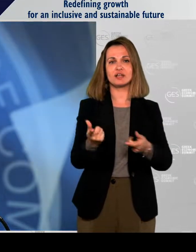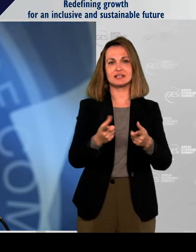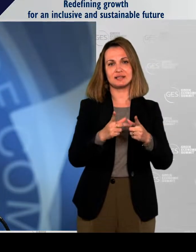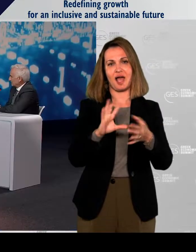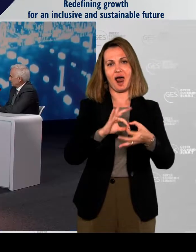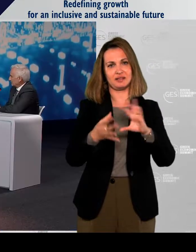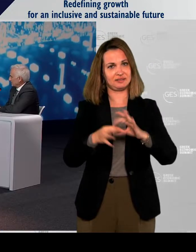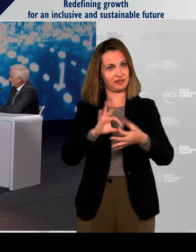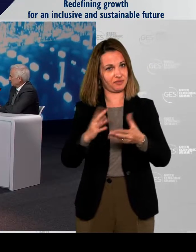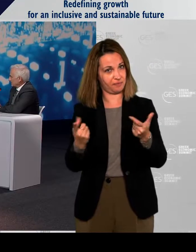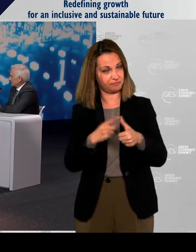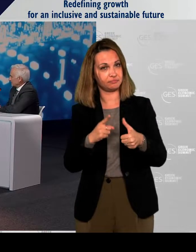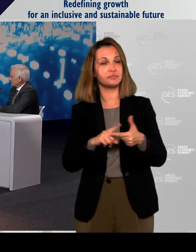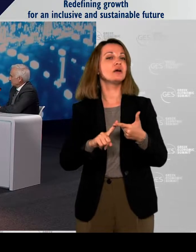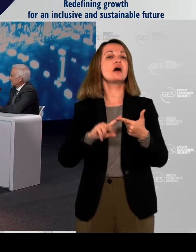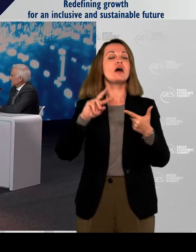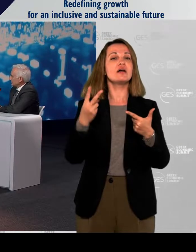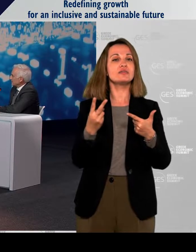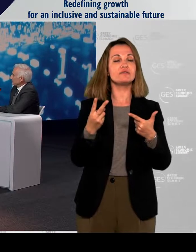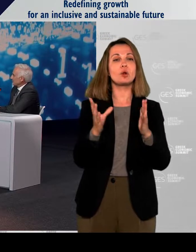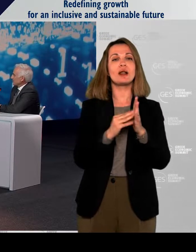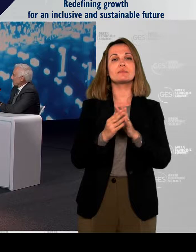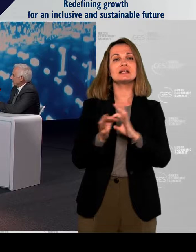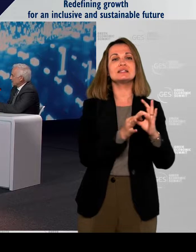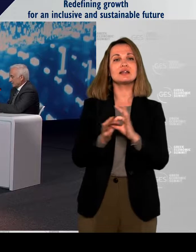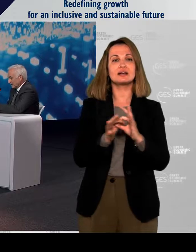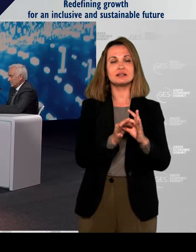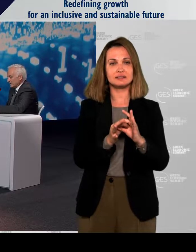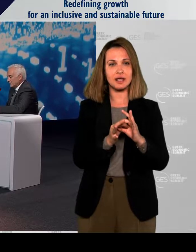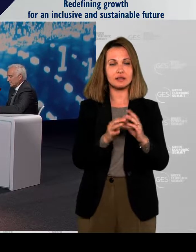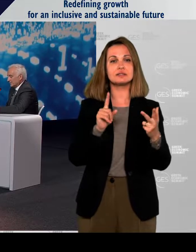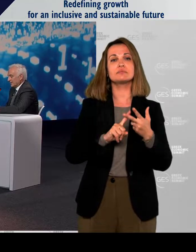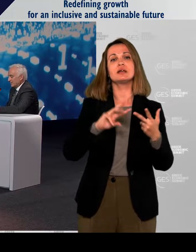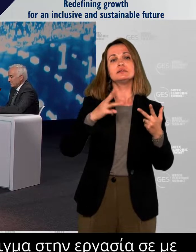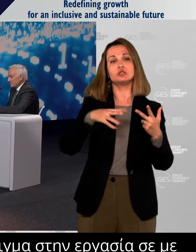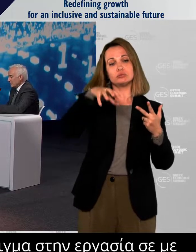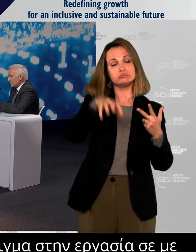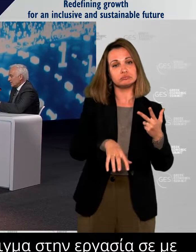rethinking the way the city will live. So it's an incredible moment for us. It is.